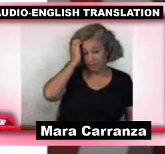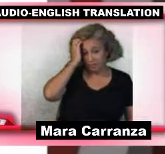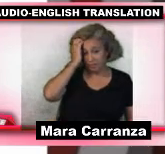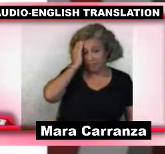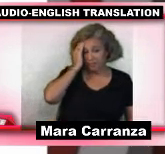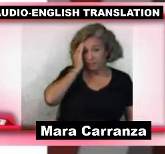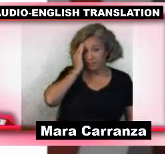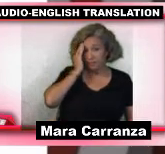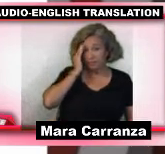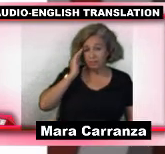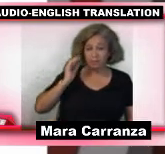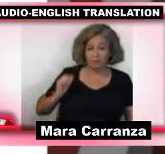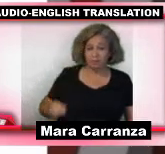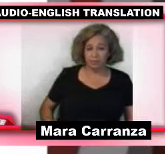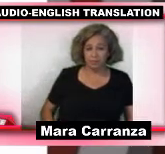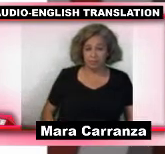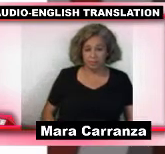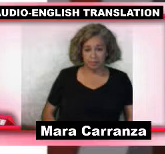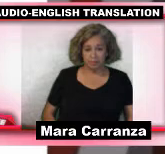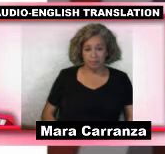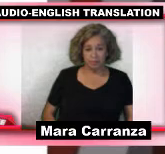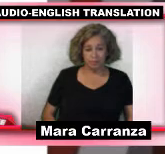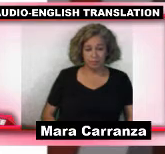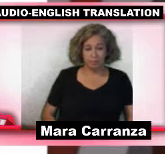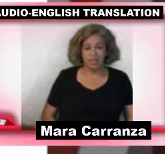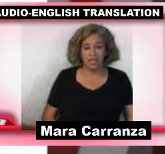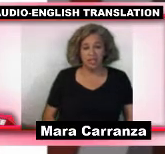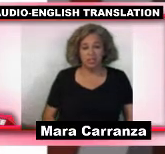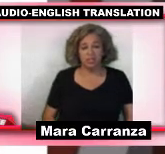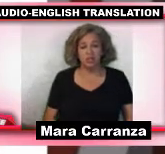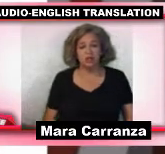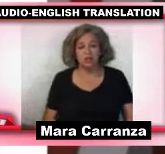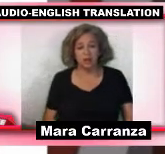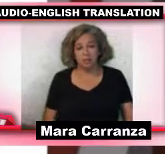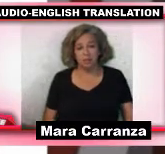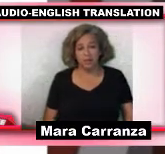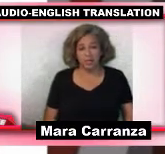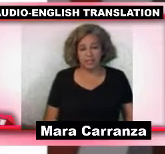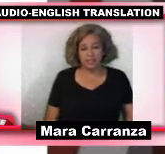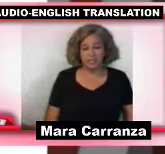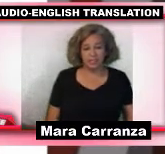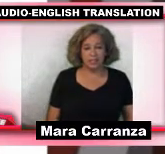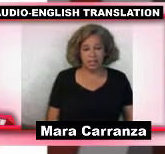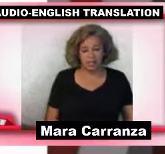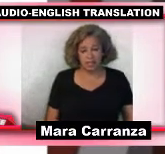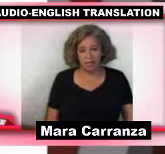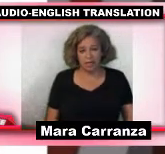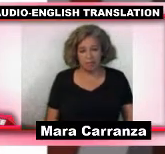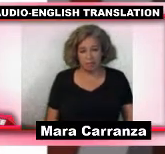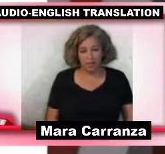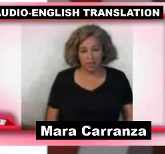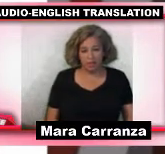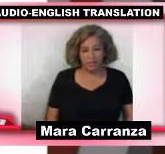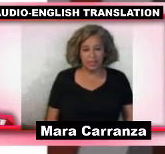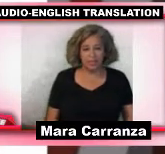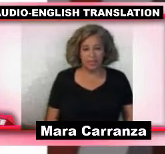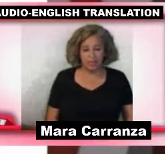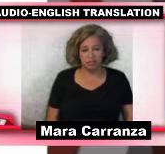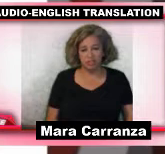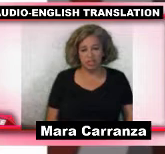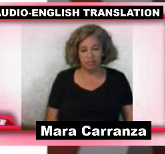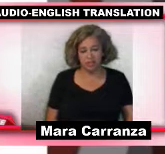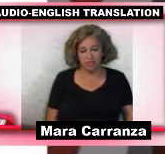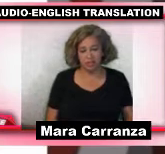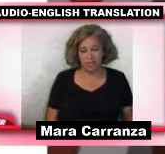siendo arrestados por las deportaciones que amenazó Donald Trump. So it says that Vicente